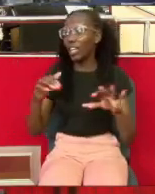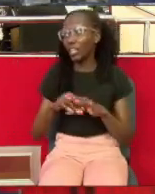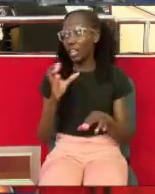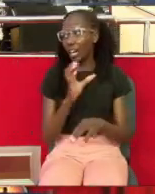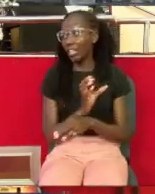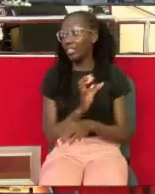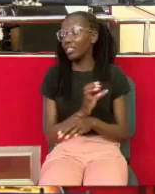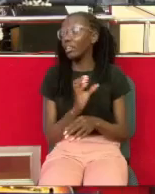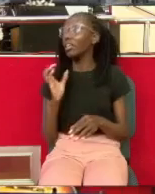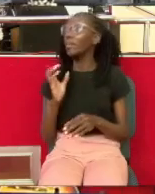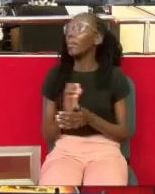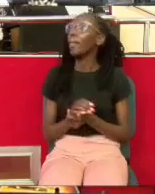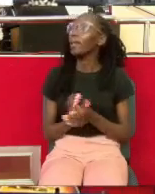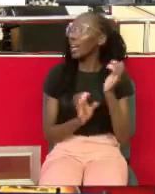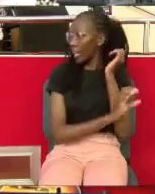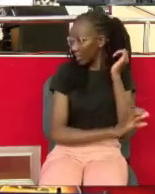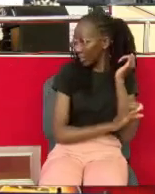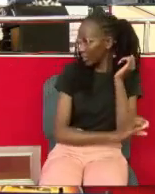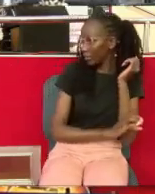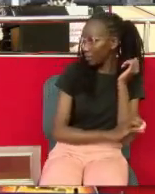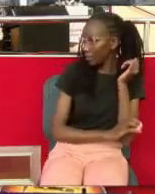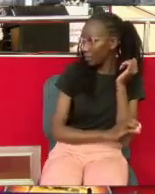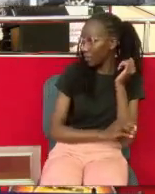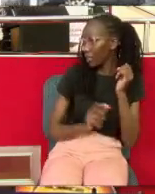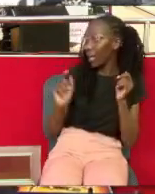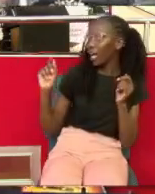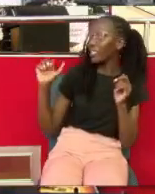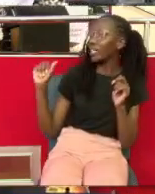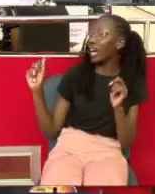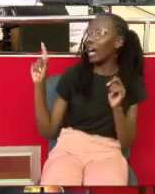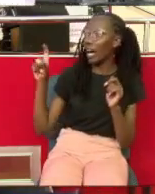taxes. They will be exempted from hard labor.